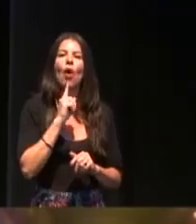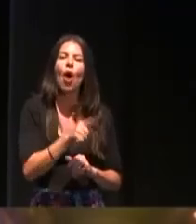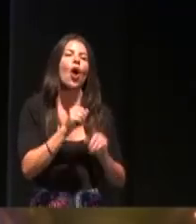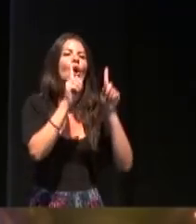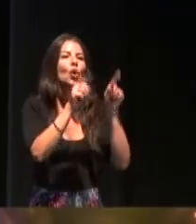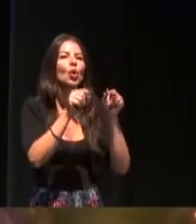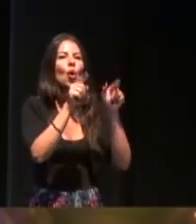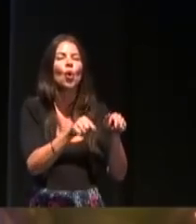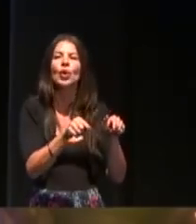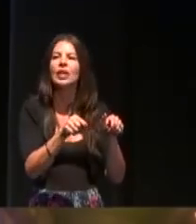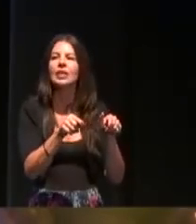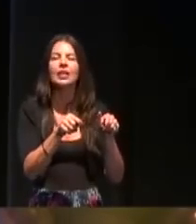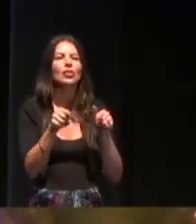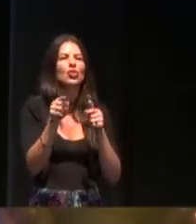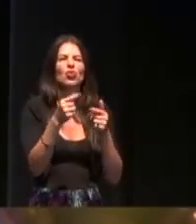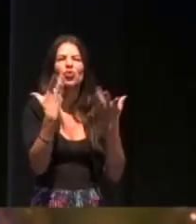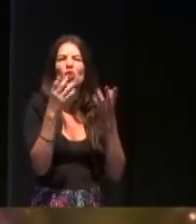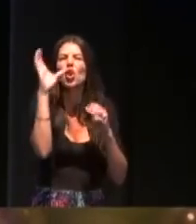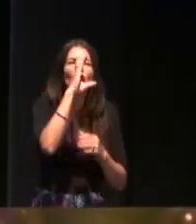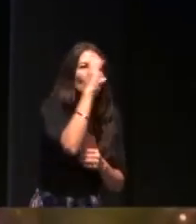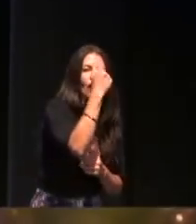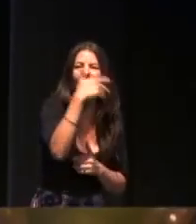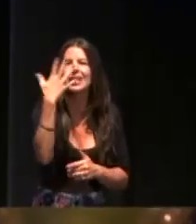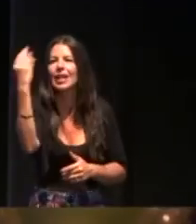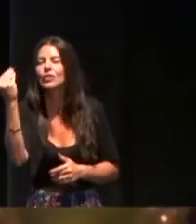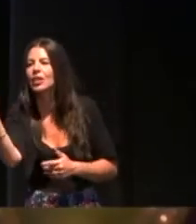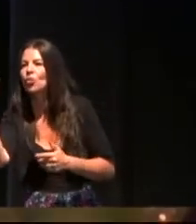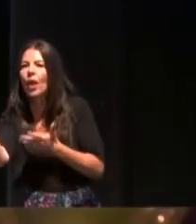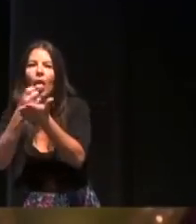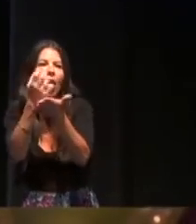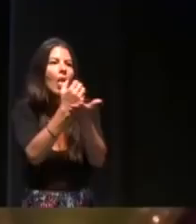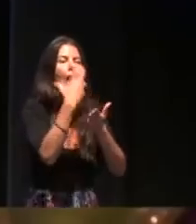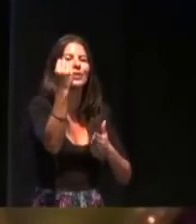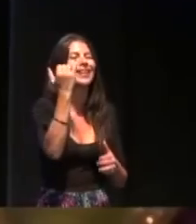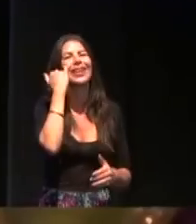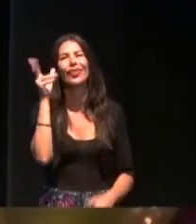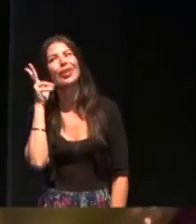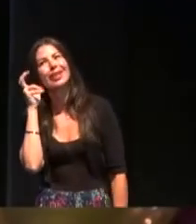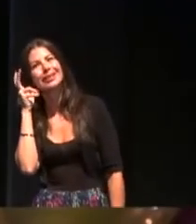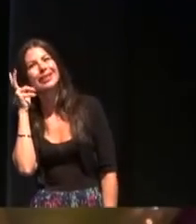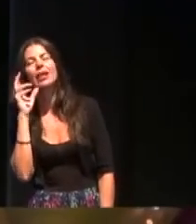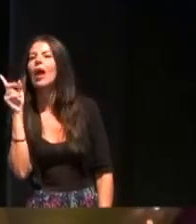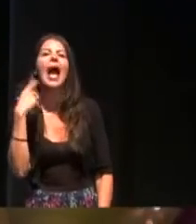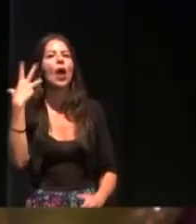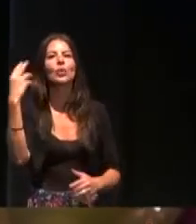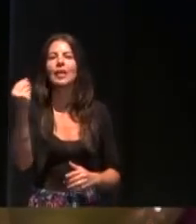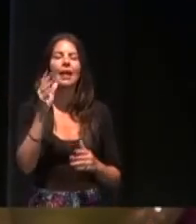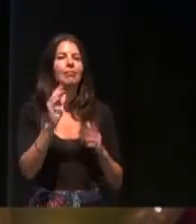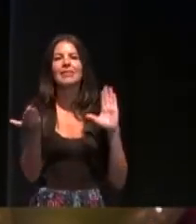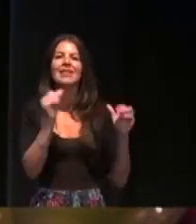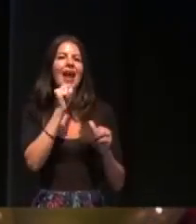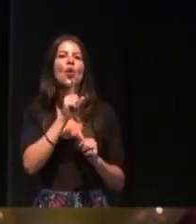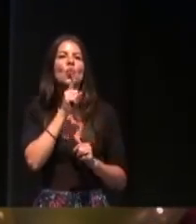going to exogenous things outside of themselves to get the news. If you're listening to the news from anything other than your own